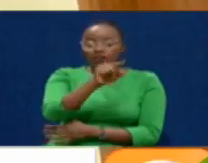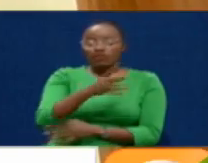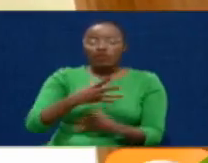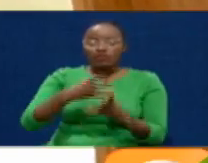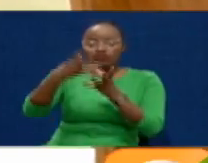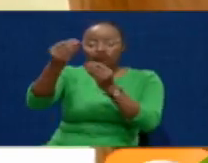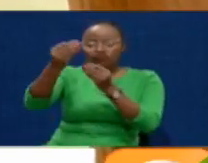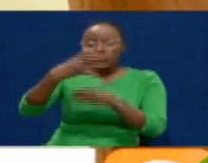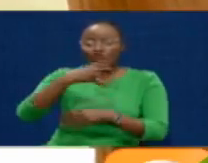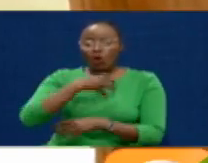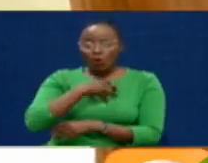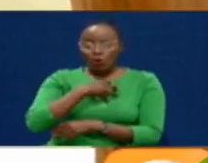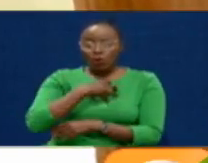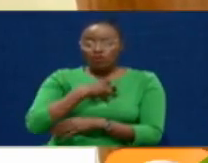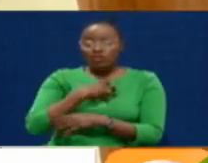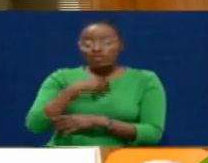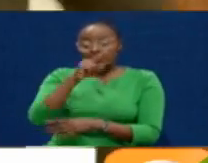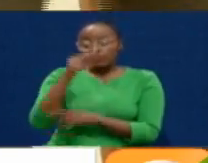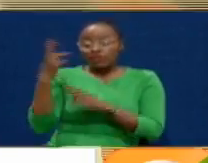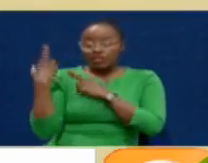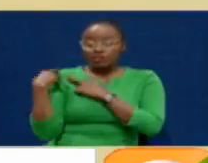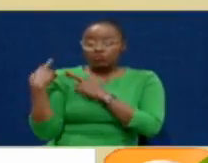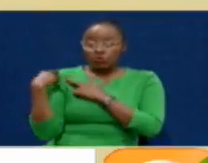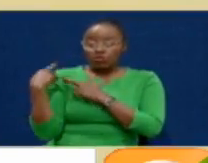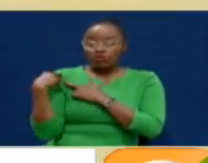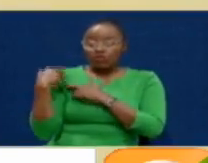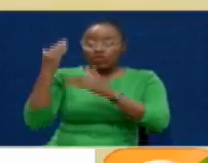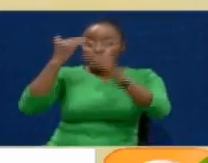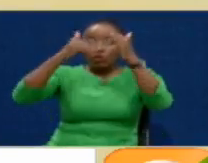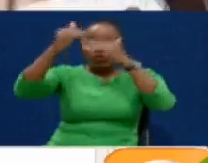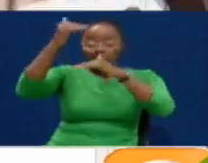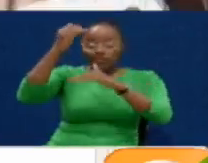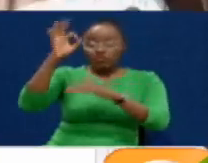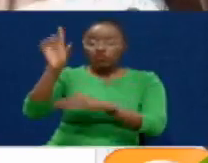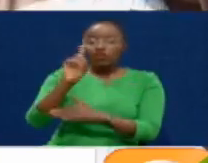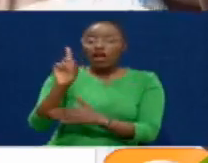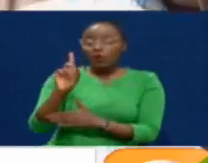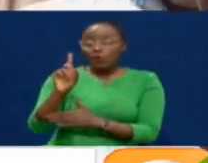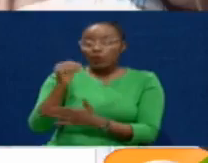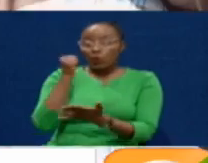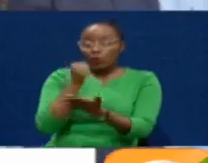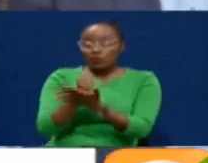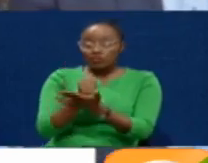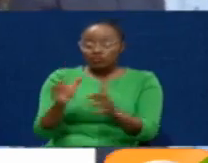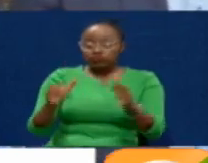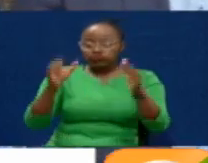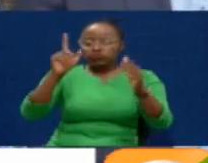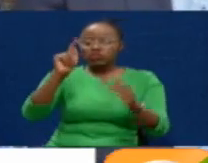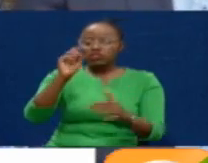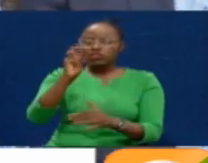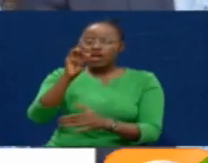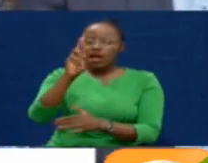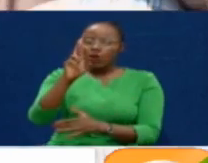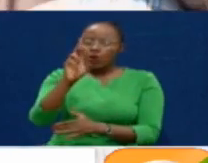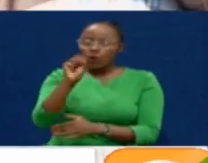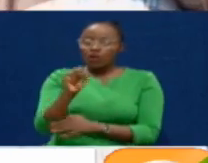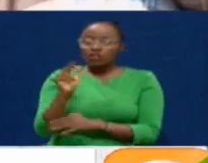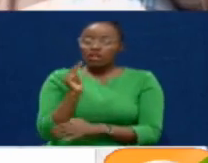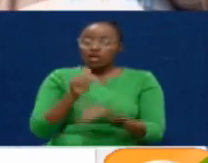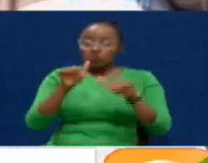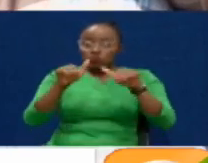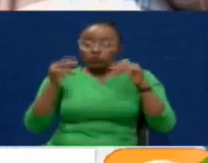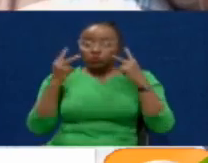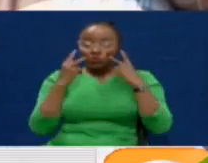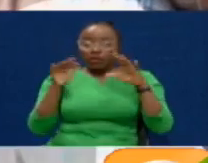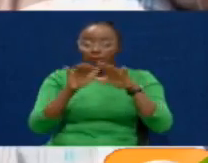compulsory leave to demonstrate he was in charge at the UON Towers. For us, we are waiting to see